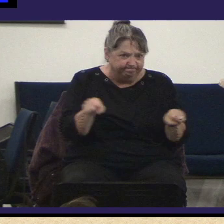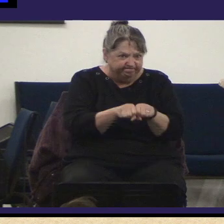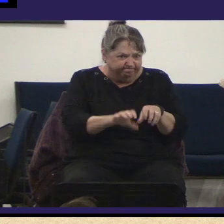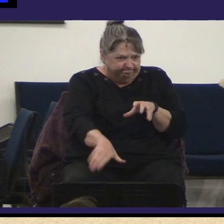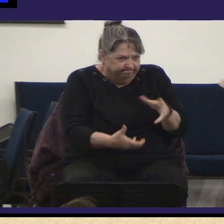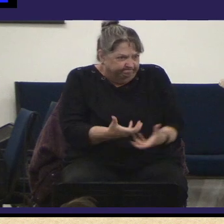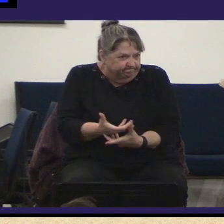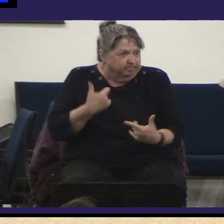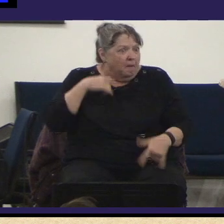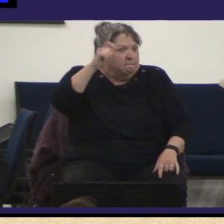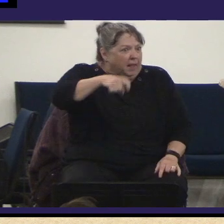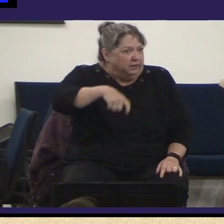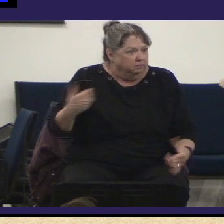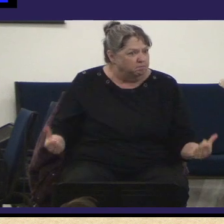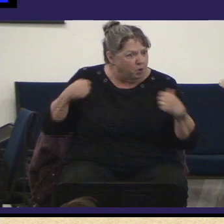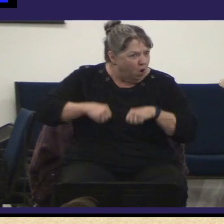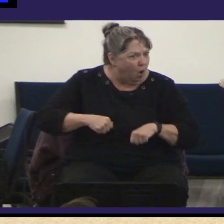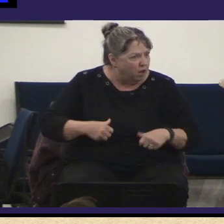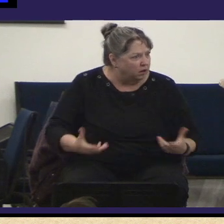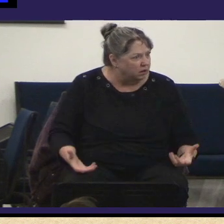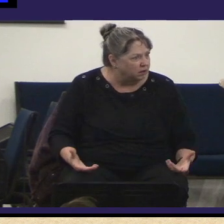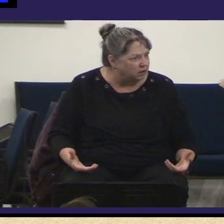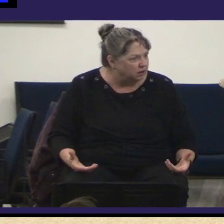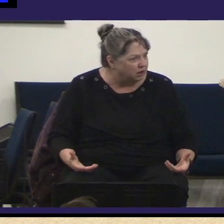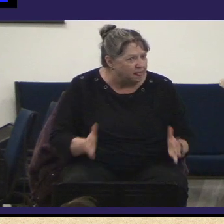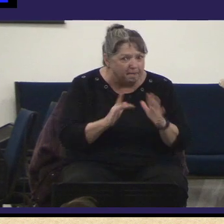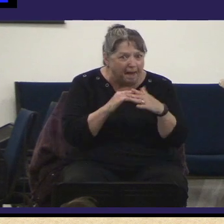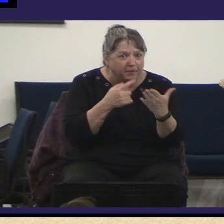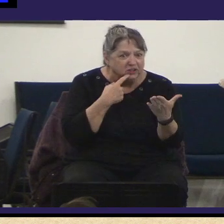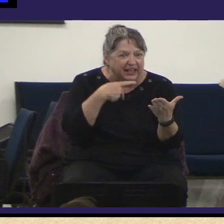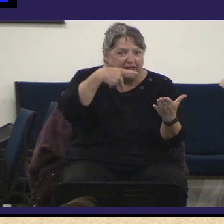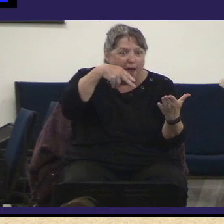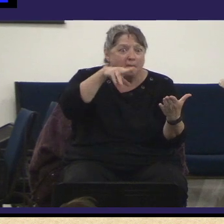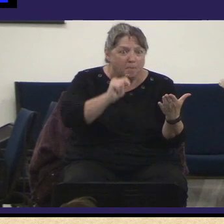me just say that every one